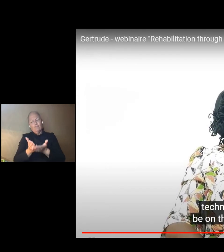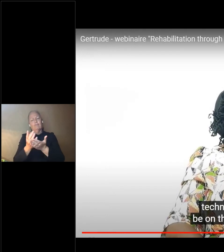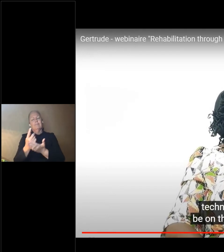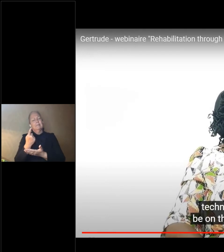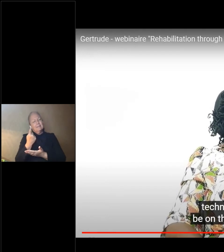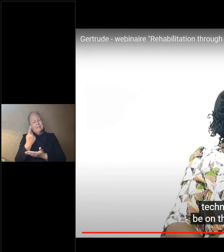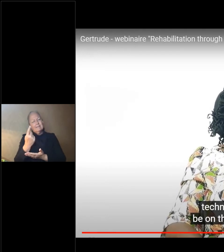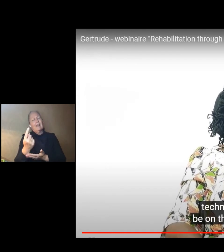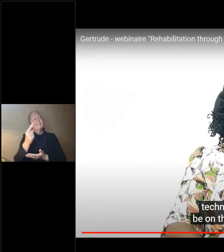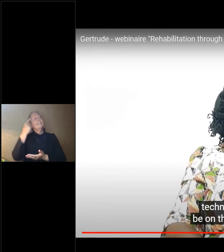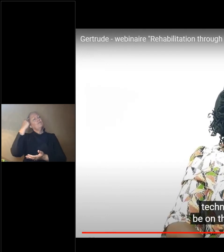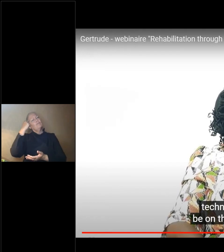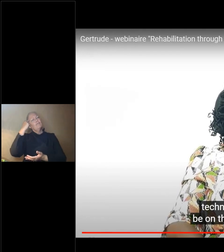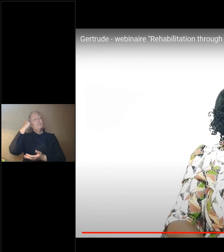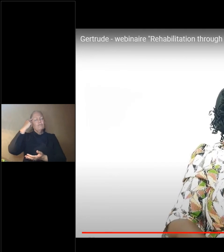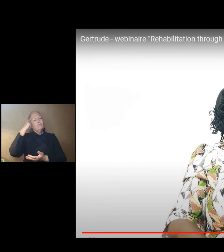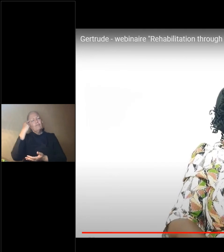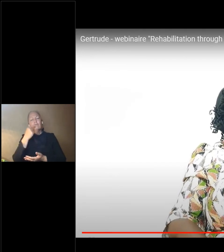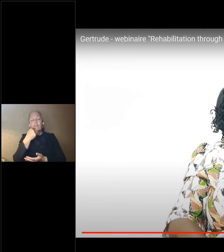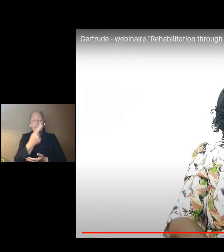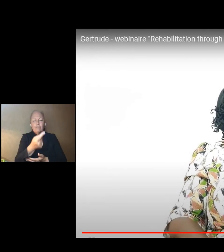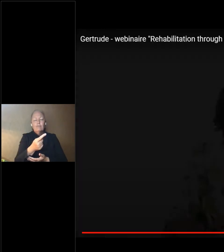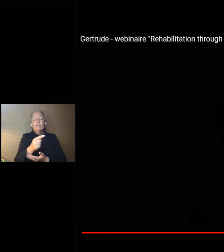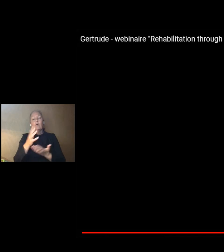on the same basis with others.